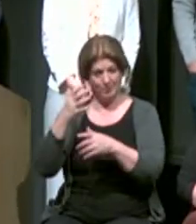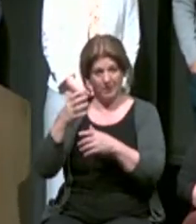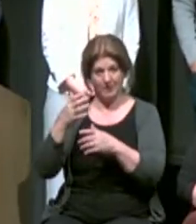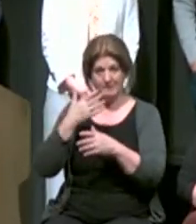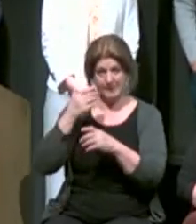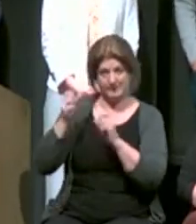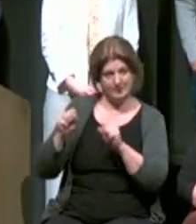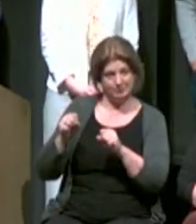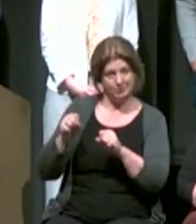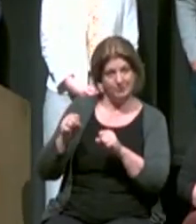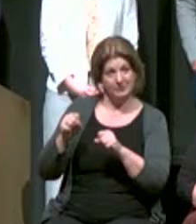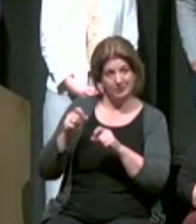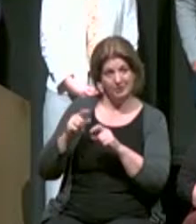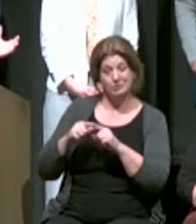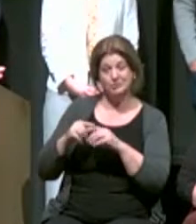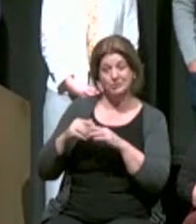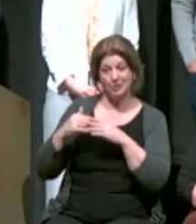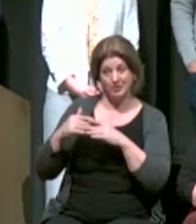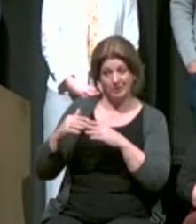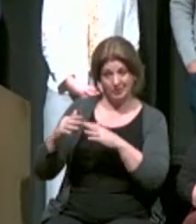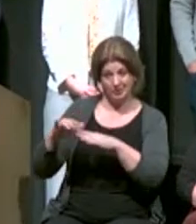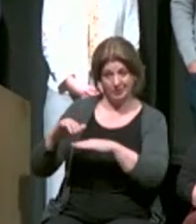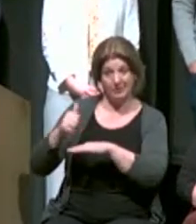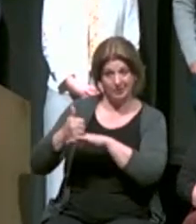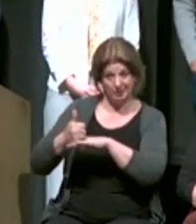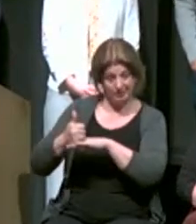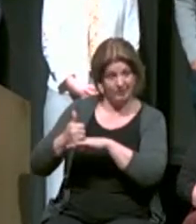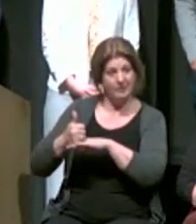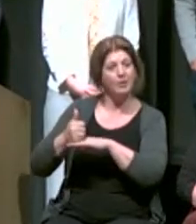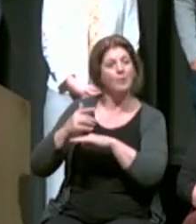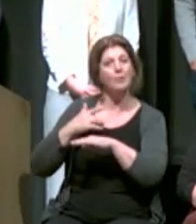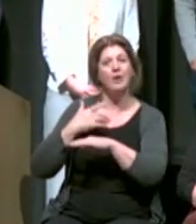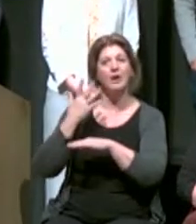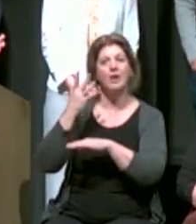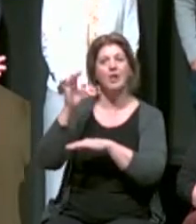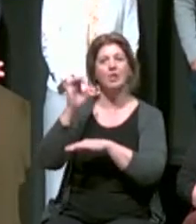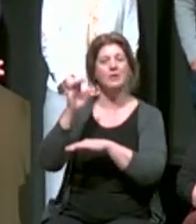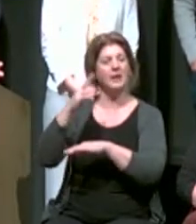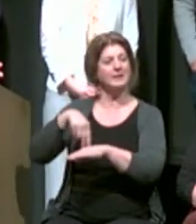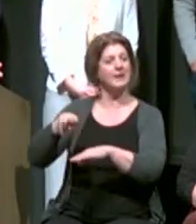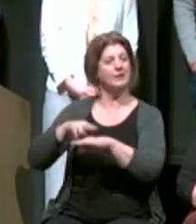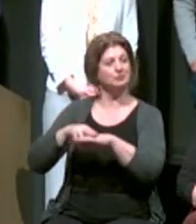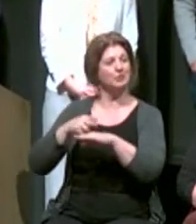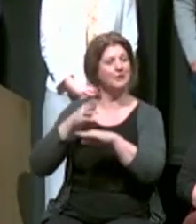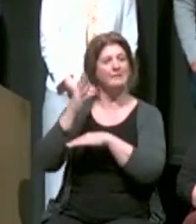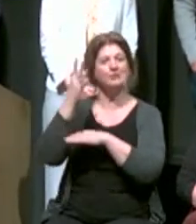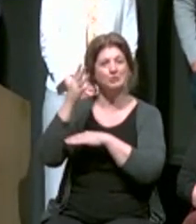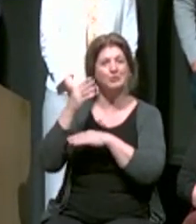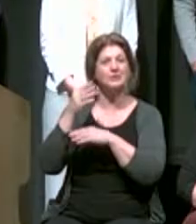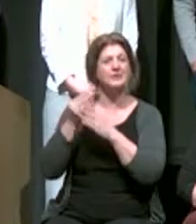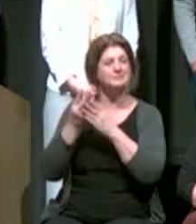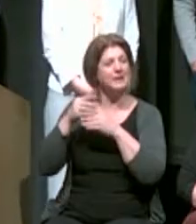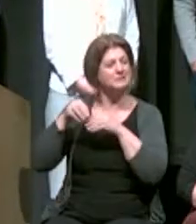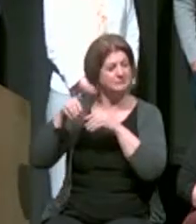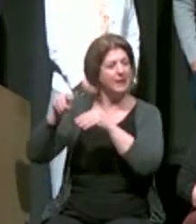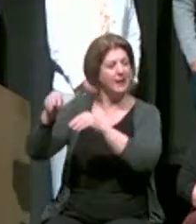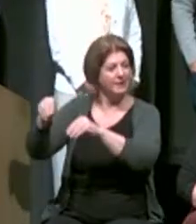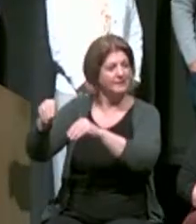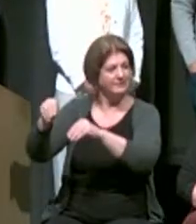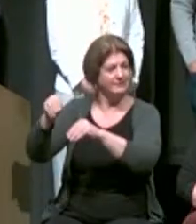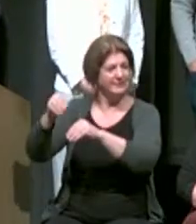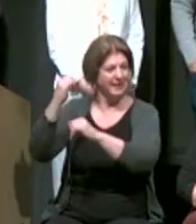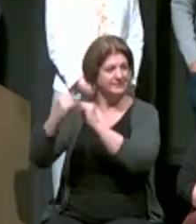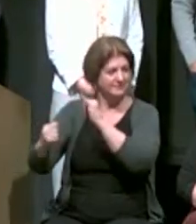material, it will end up in a form that will feel more natural, especially once it gets vegetated. So, we were kind